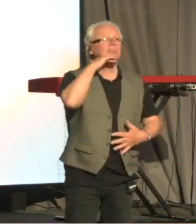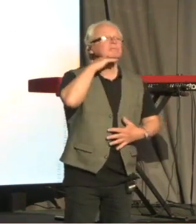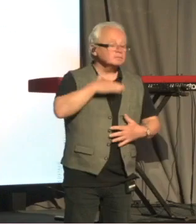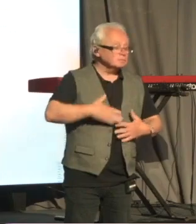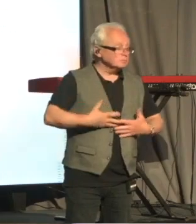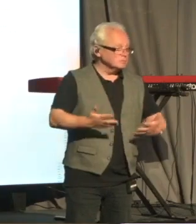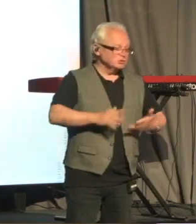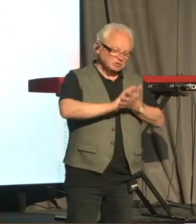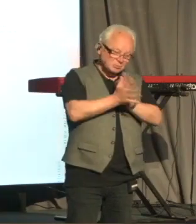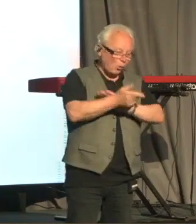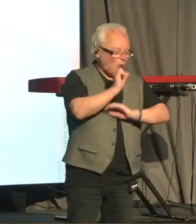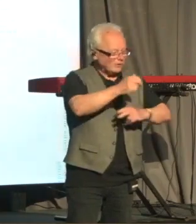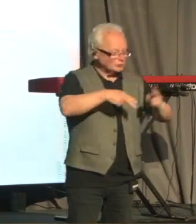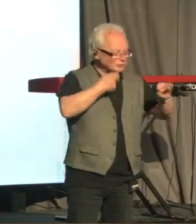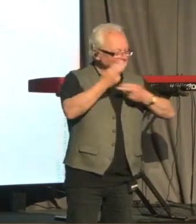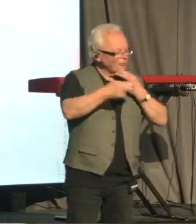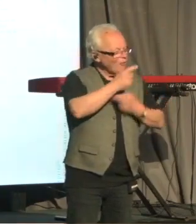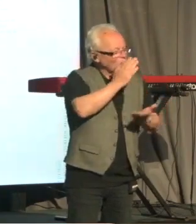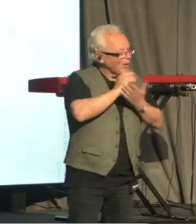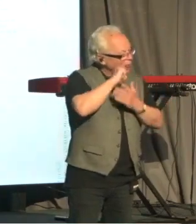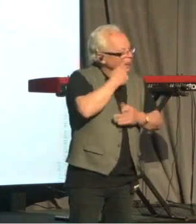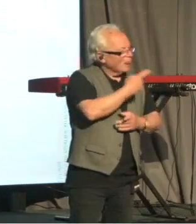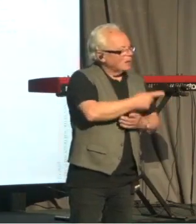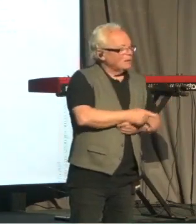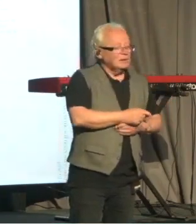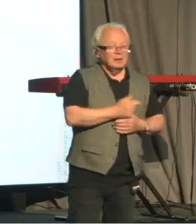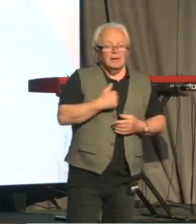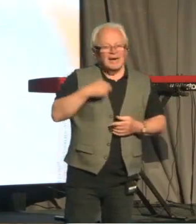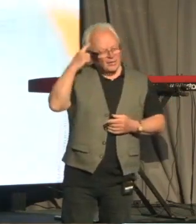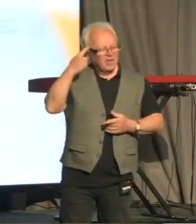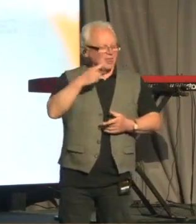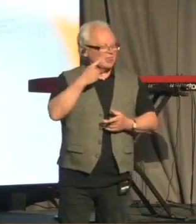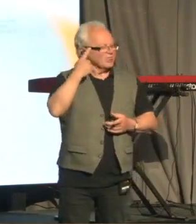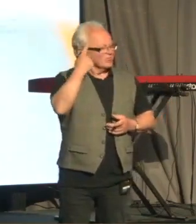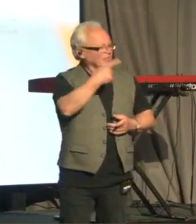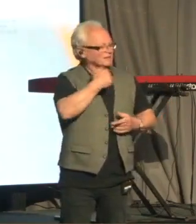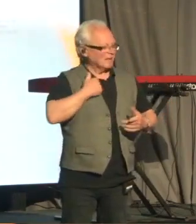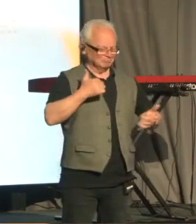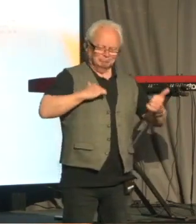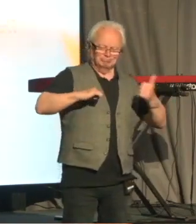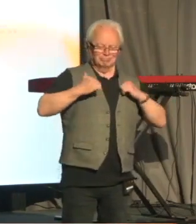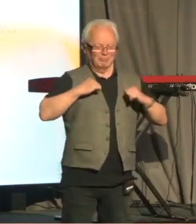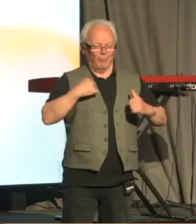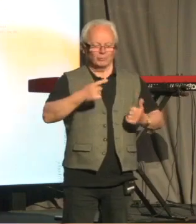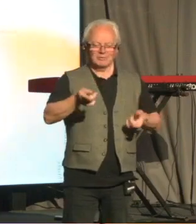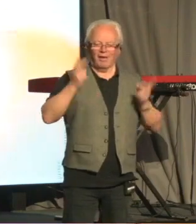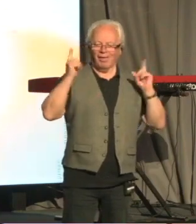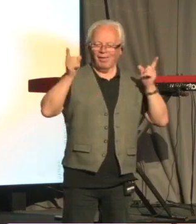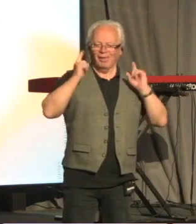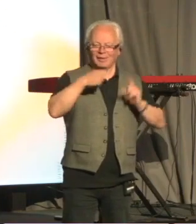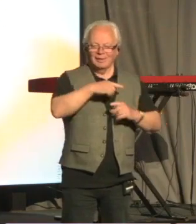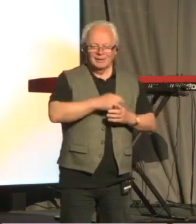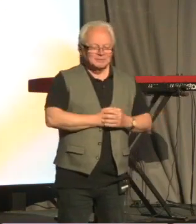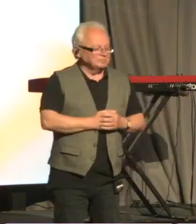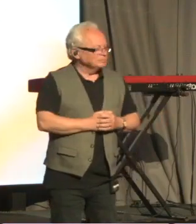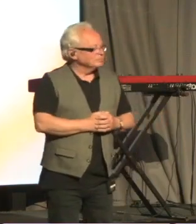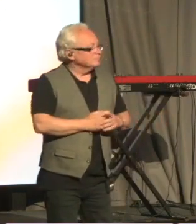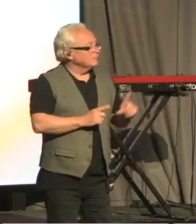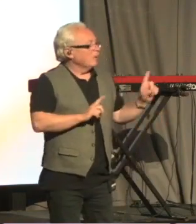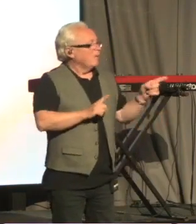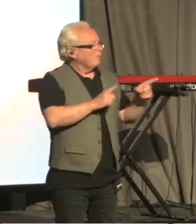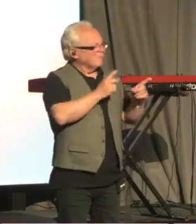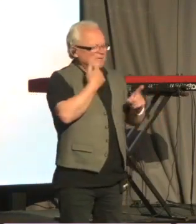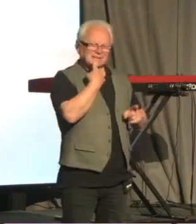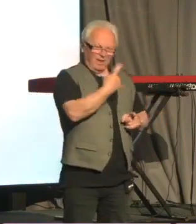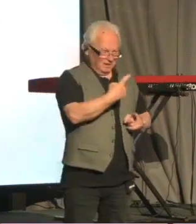going to ruin your dinner. You see, I don't know why he thinks I'm so bossy, honestly. But you didn't come for